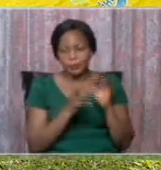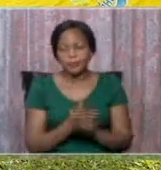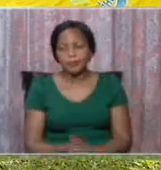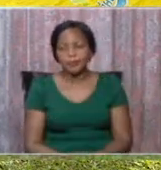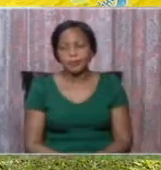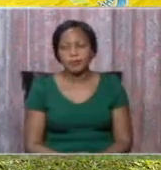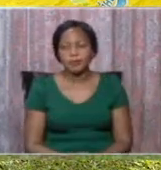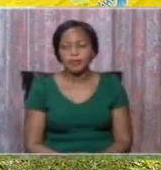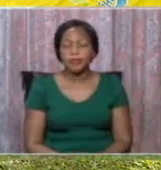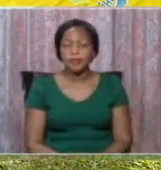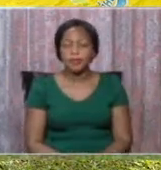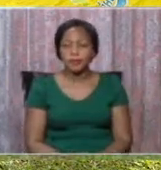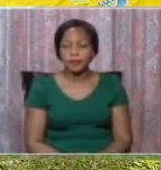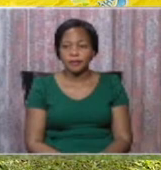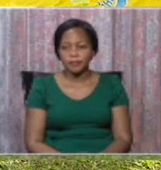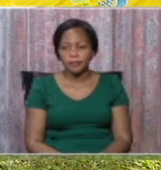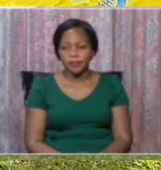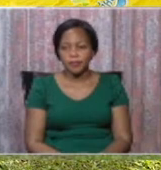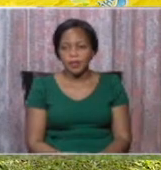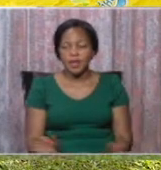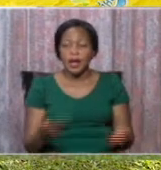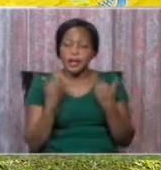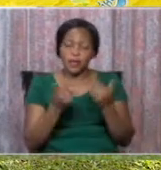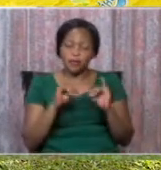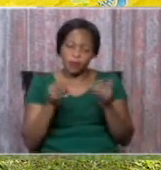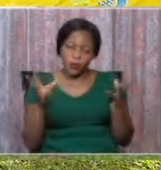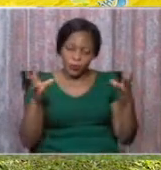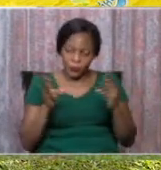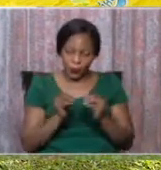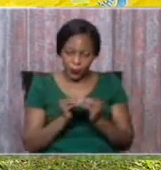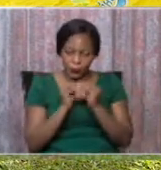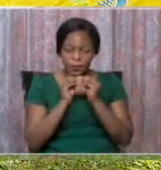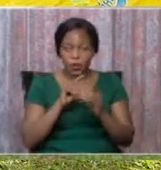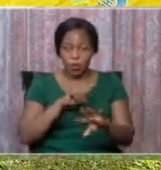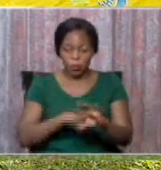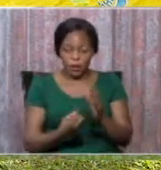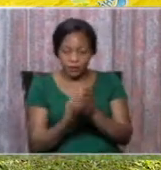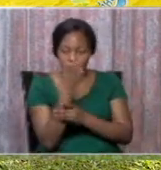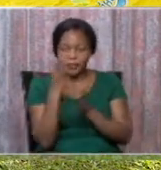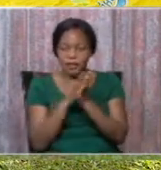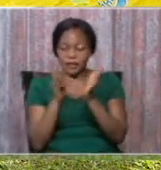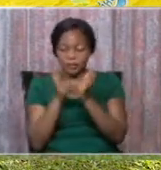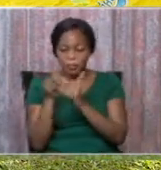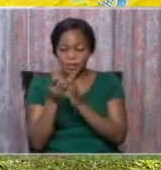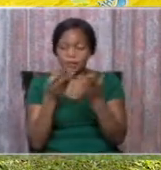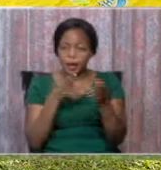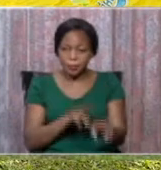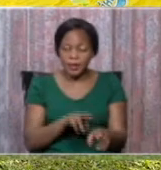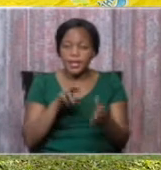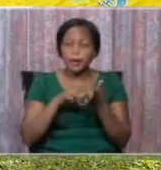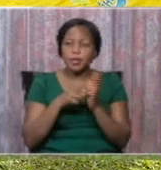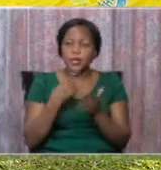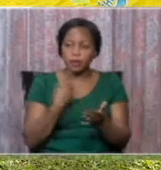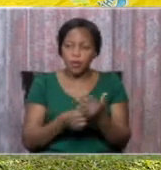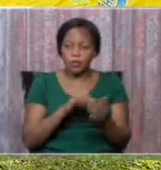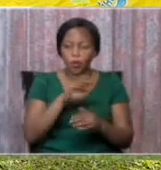excited. And it all starts from way back. For girls, it starts